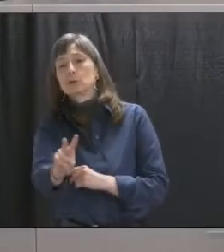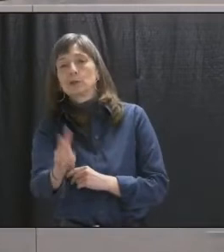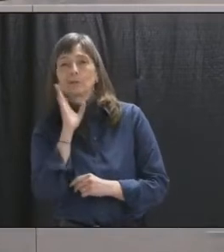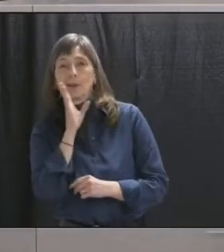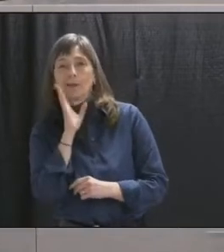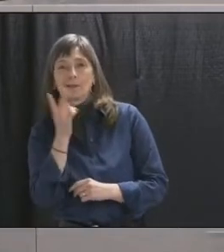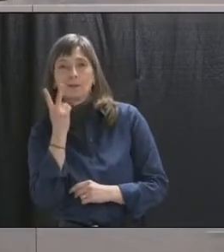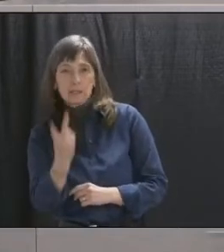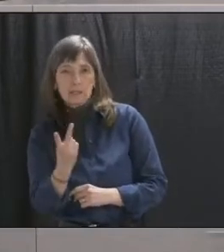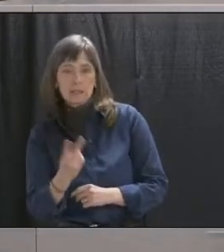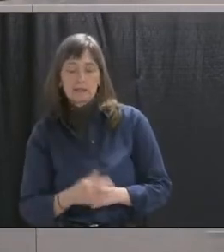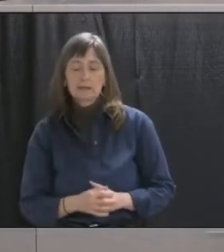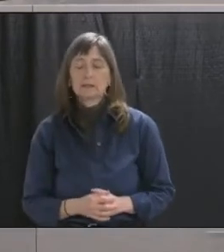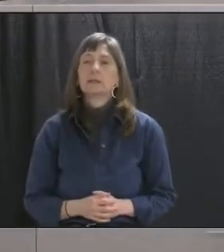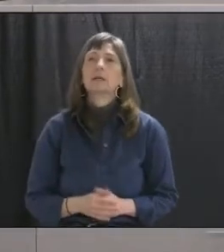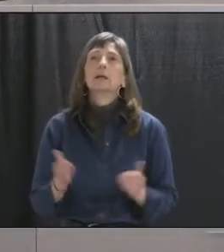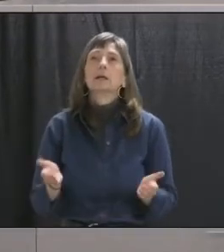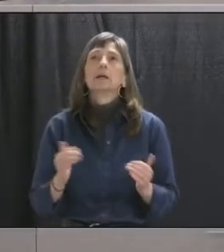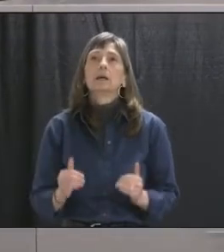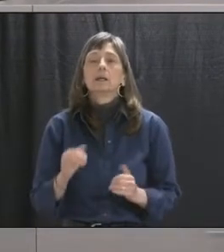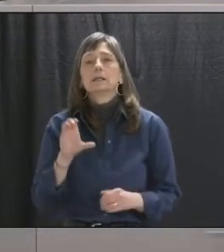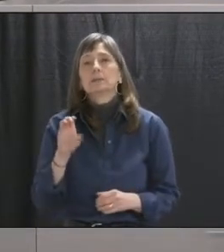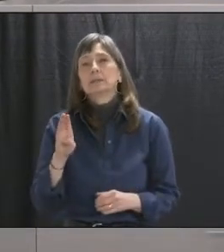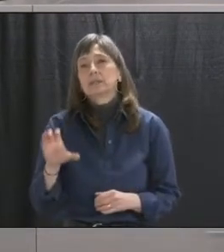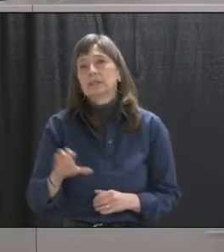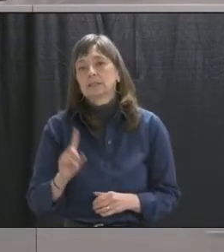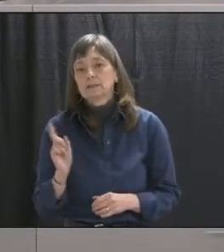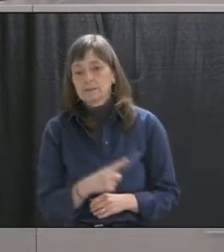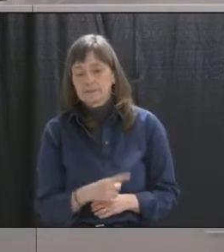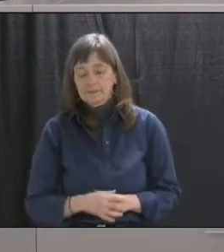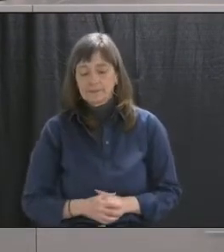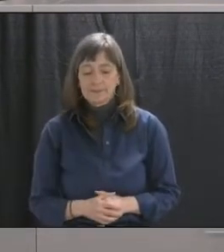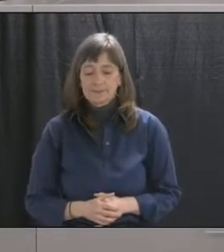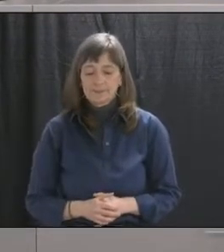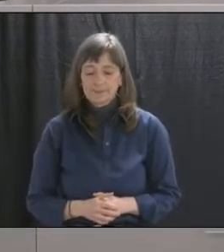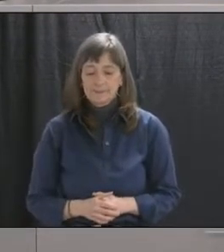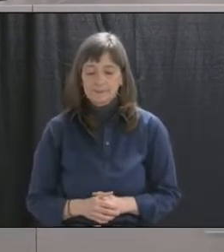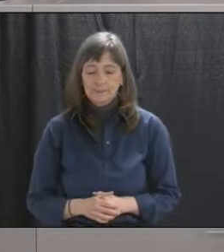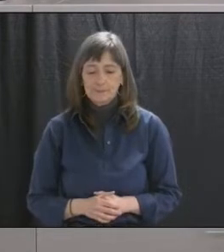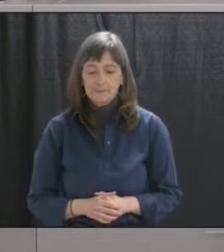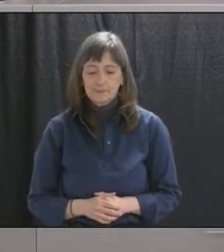Our next questions are from Peter Cowan of CBC News. Please go ahead.